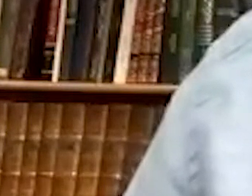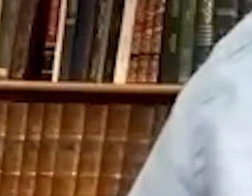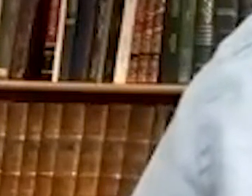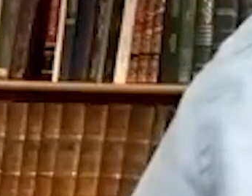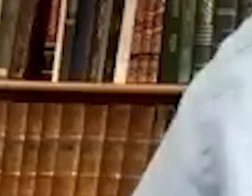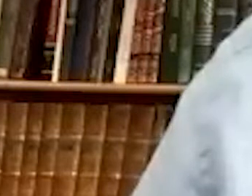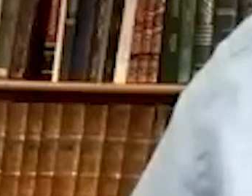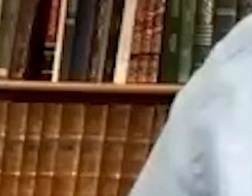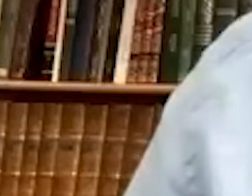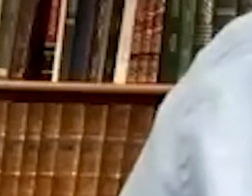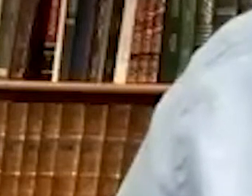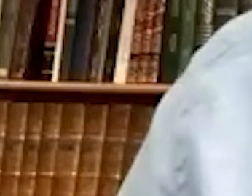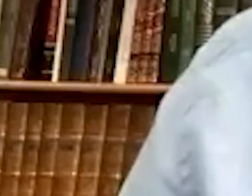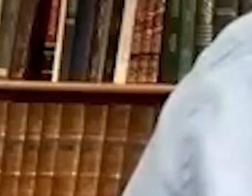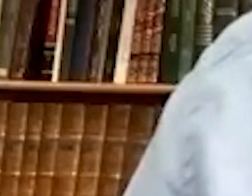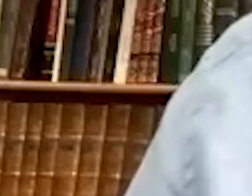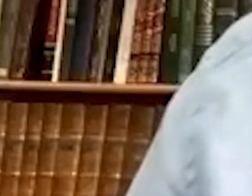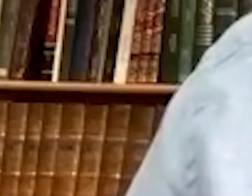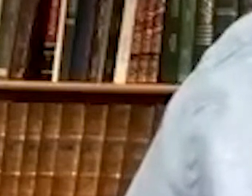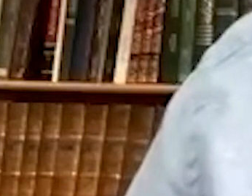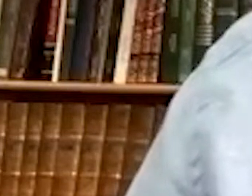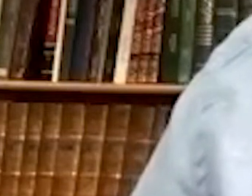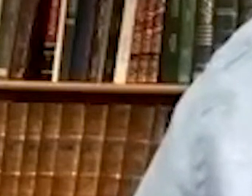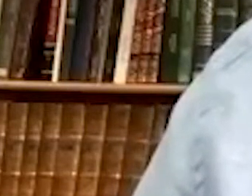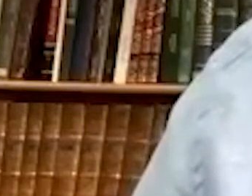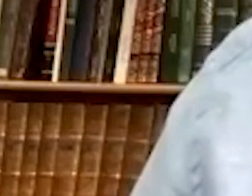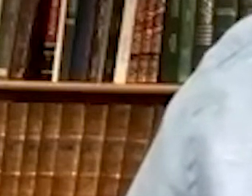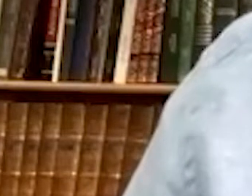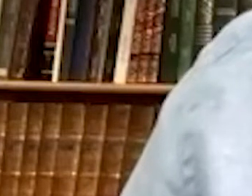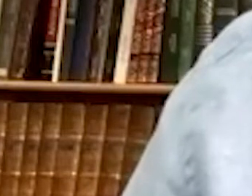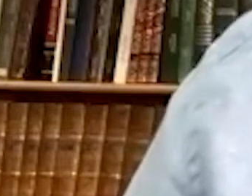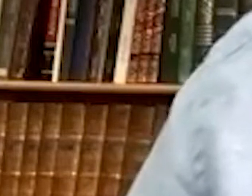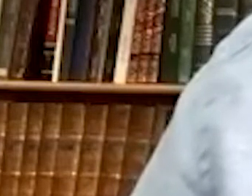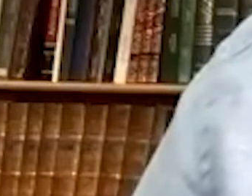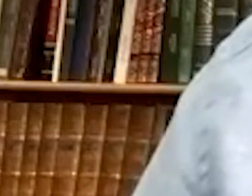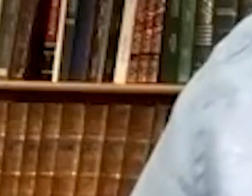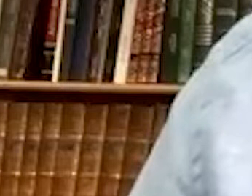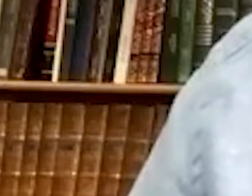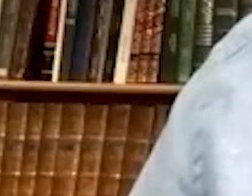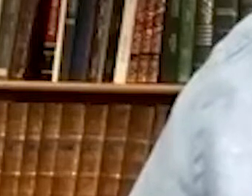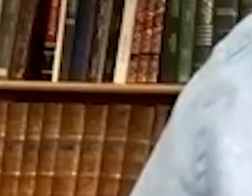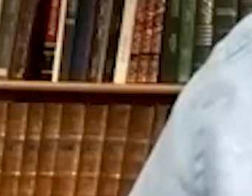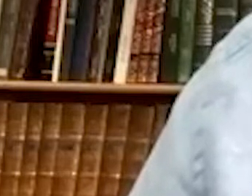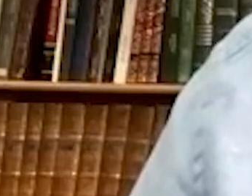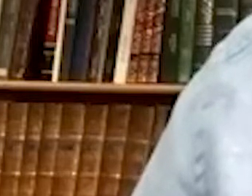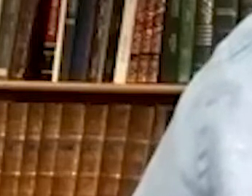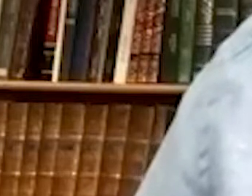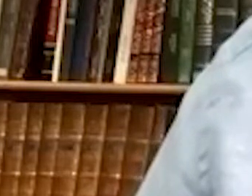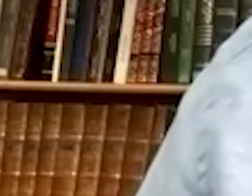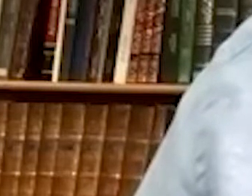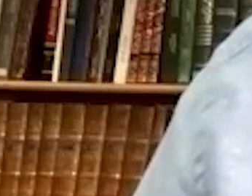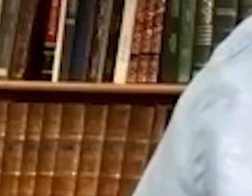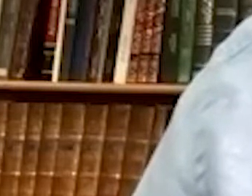for extending our lives to witness one more Ramadan. We thank you for helping us fasting